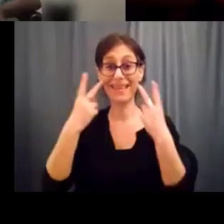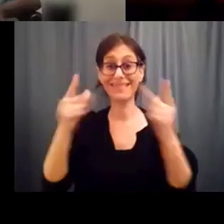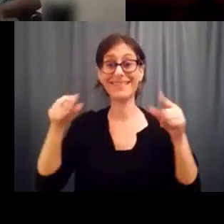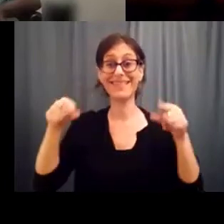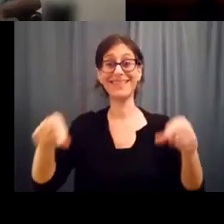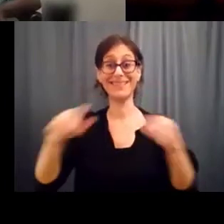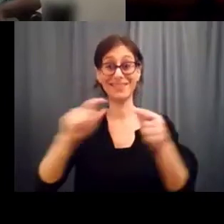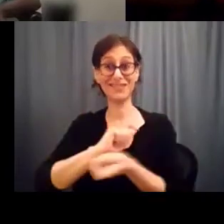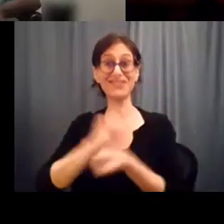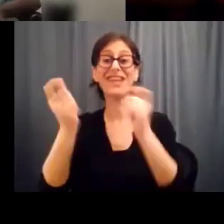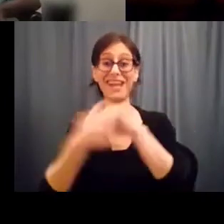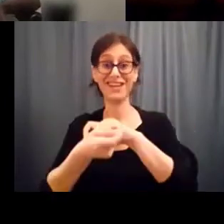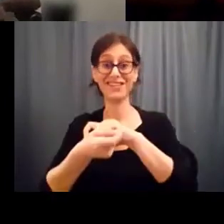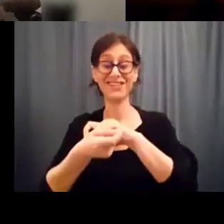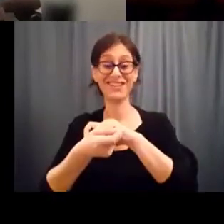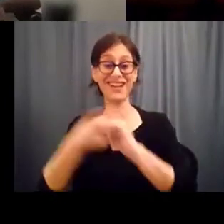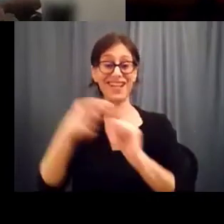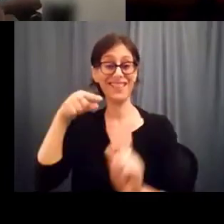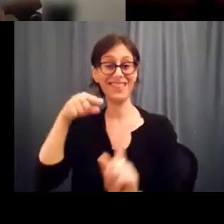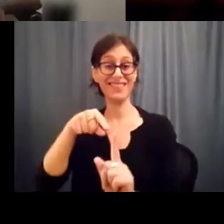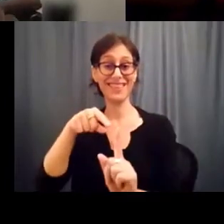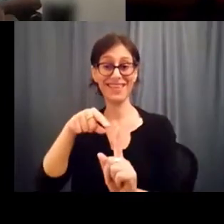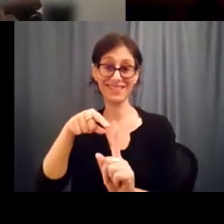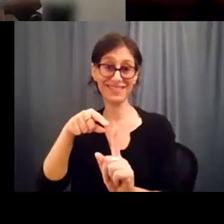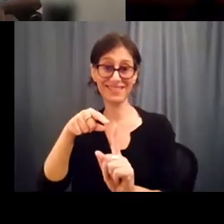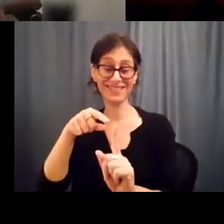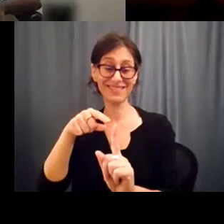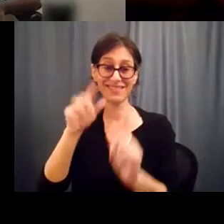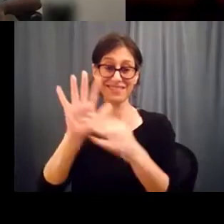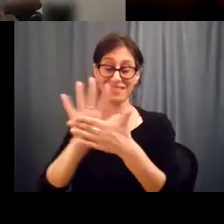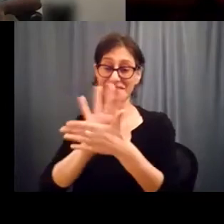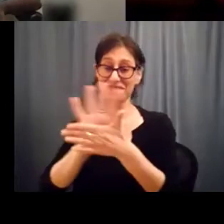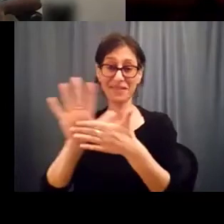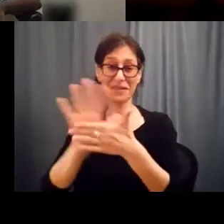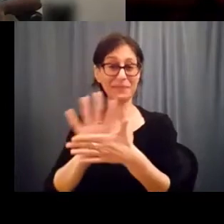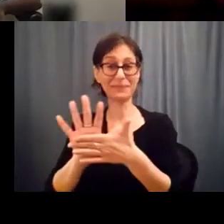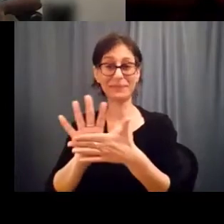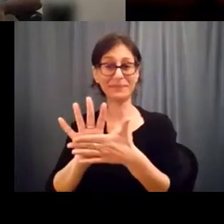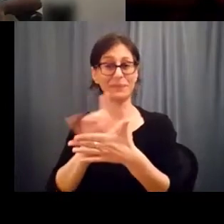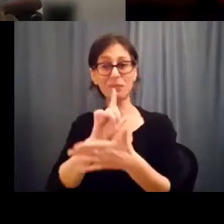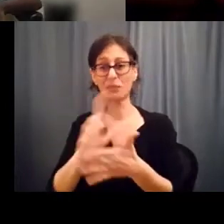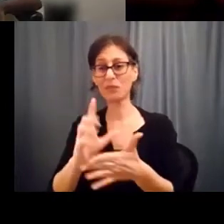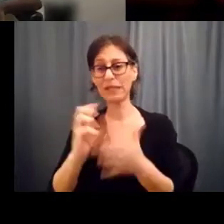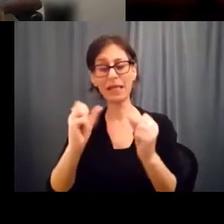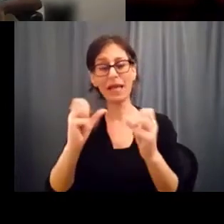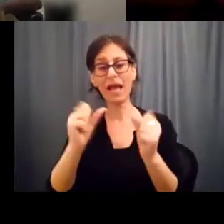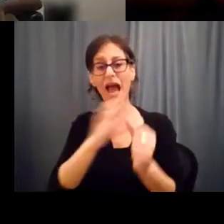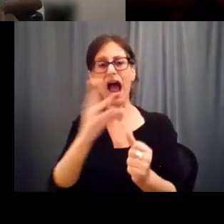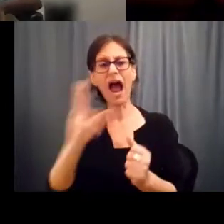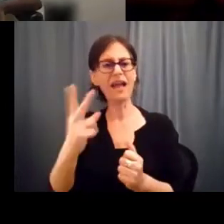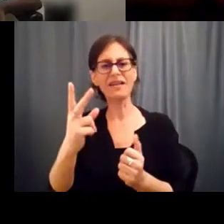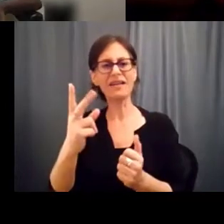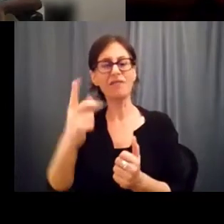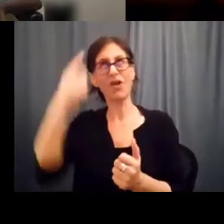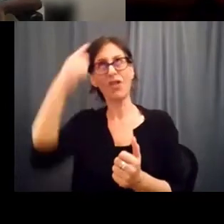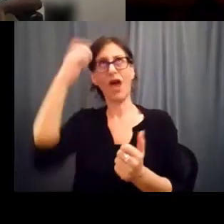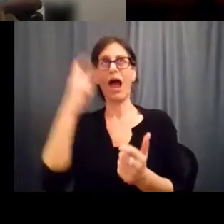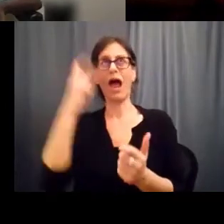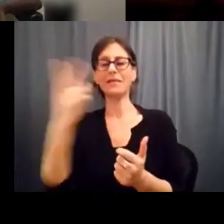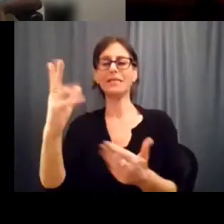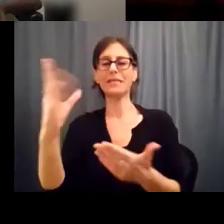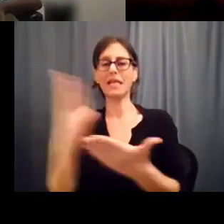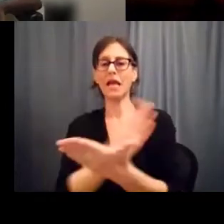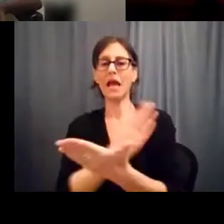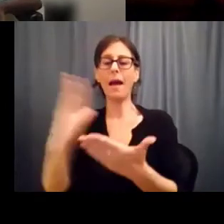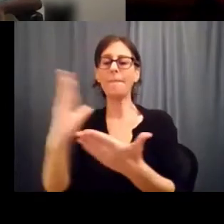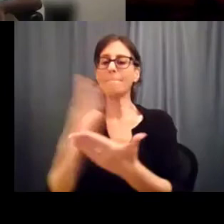change, seeing this film. Yeah. It was incredible. I never thought I'd get to see a musical with so many